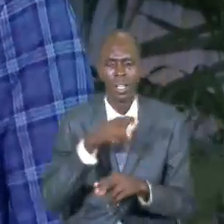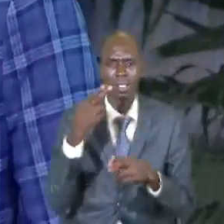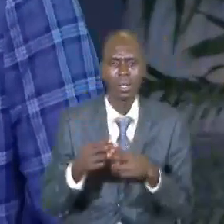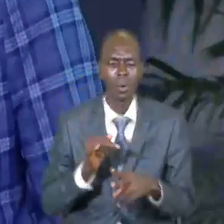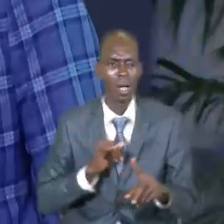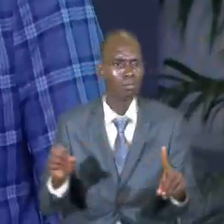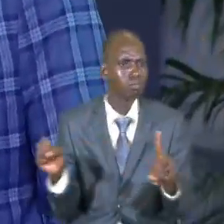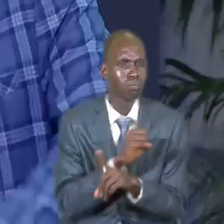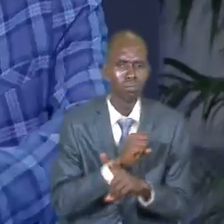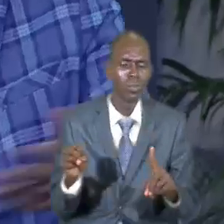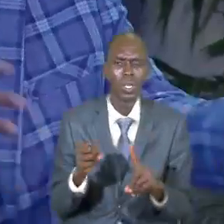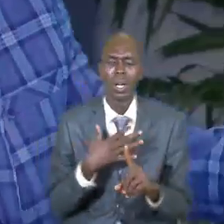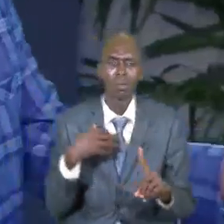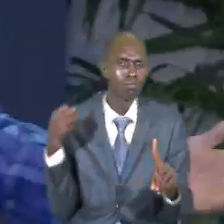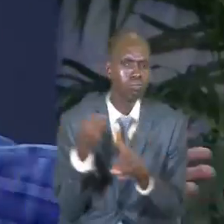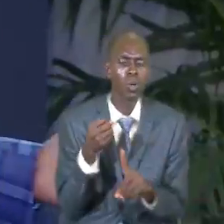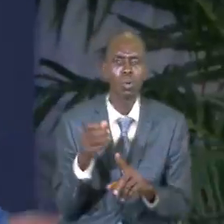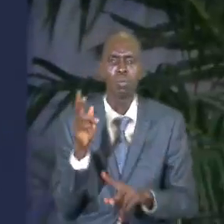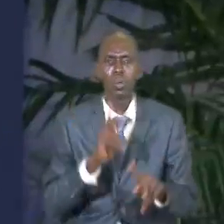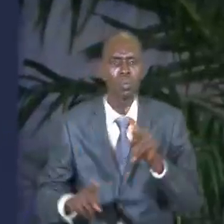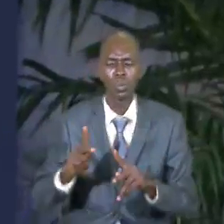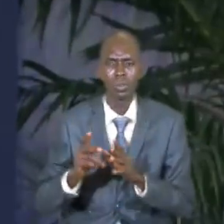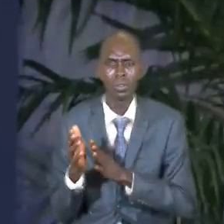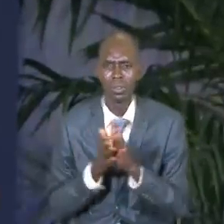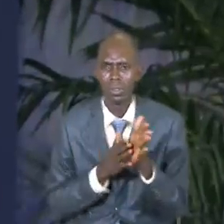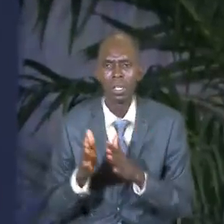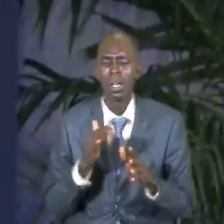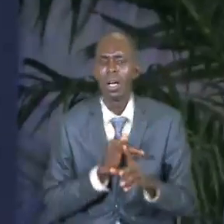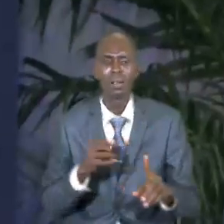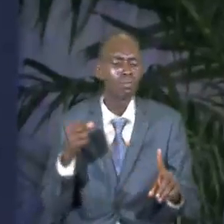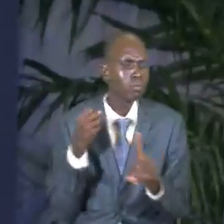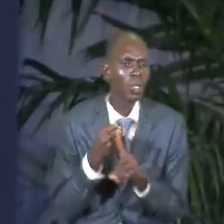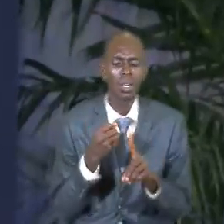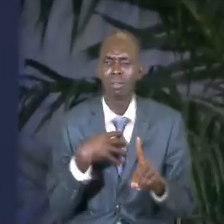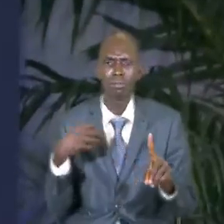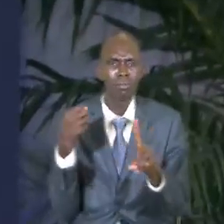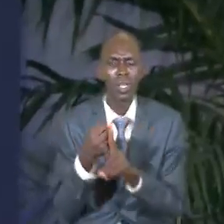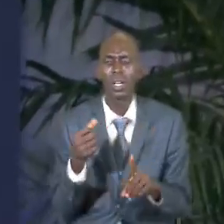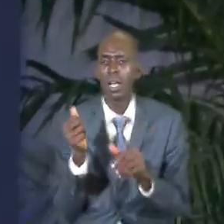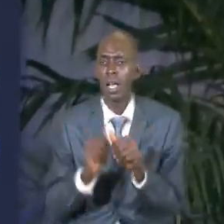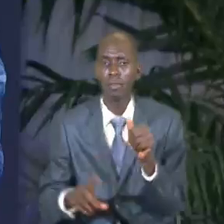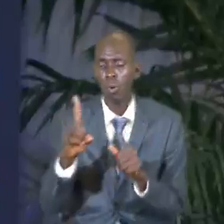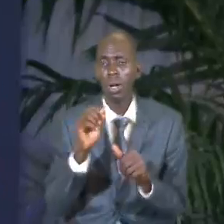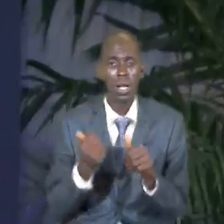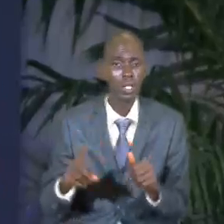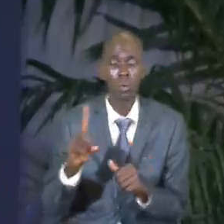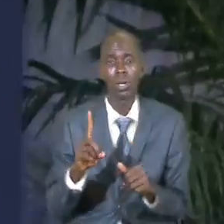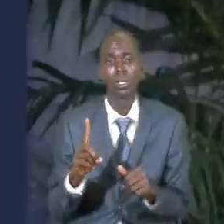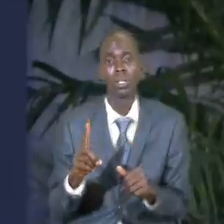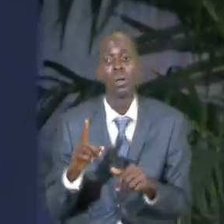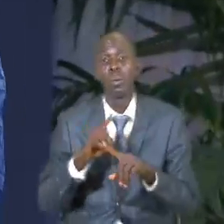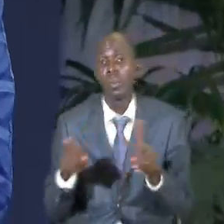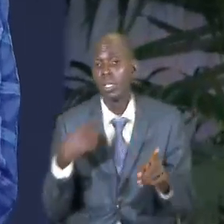I injured the office. I injured everyone, everywhere. But he thanked the Lord that all that injury